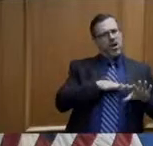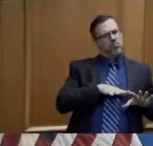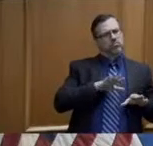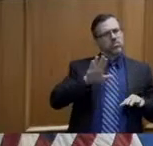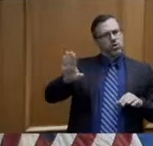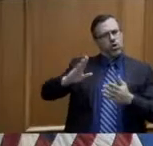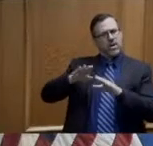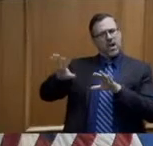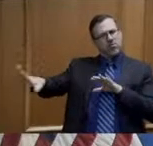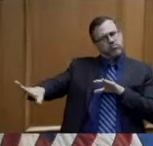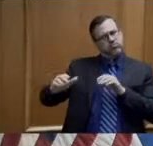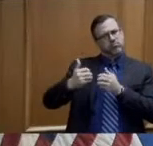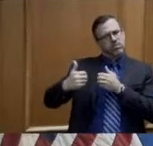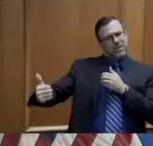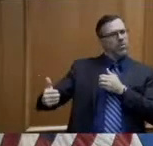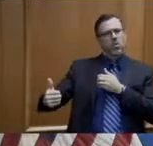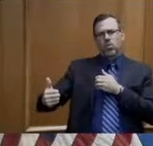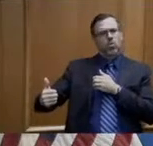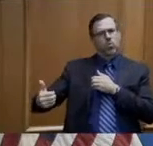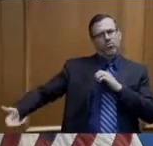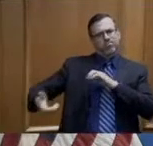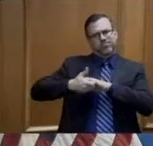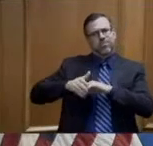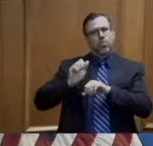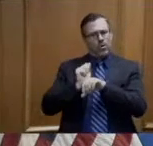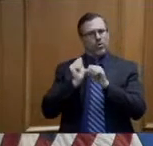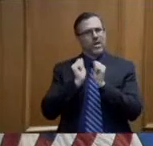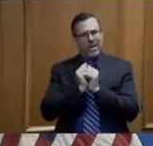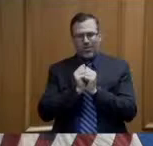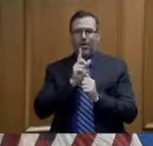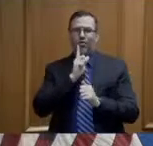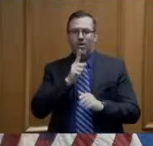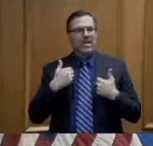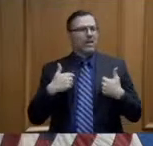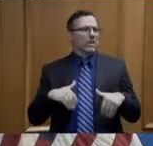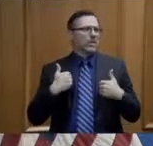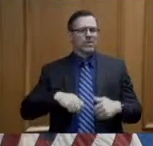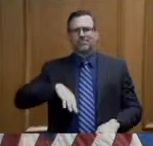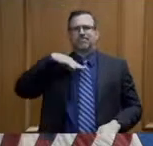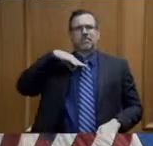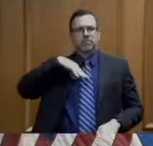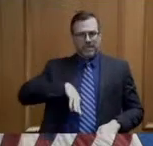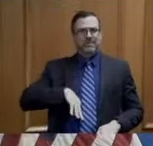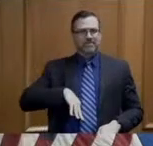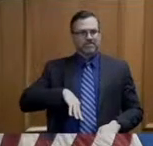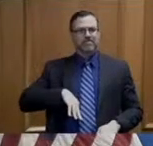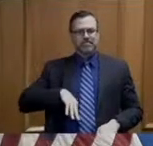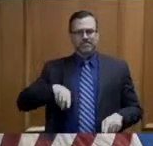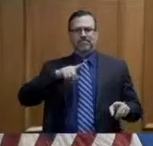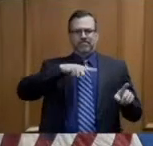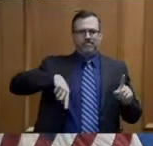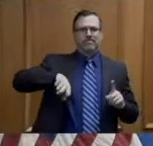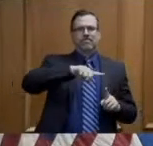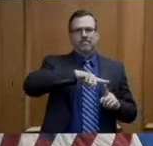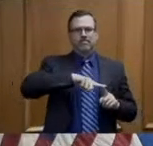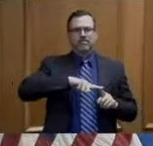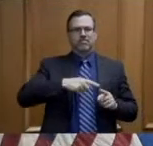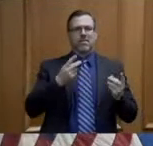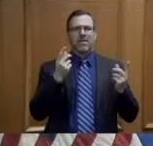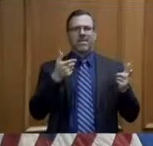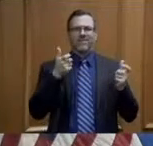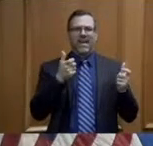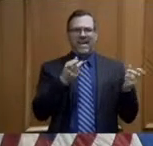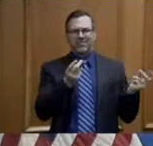hours spent training and exercising, you could really see them paying off with how quickly everyone worked together, both in their local